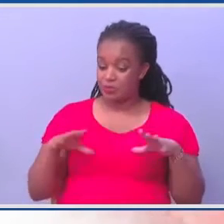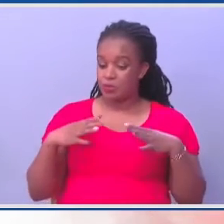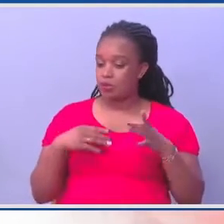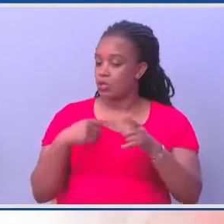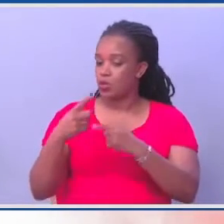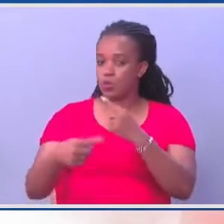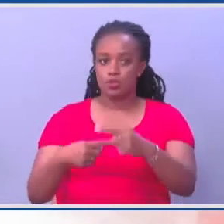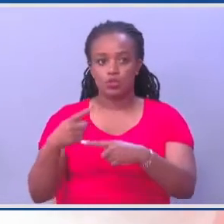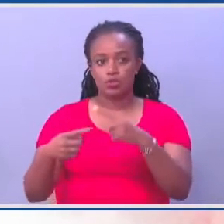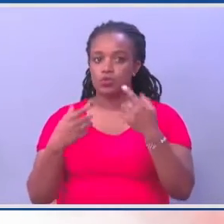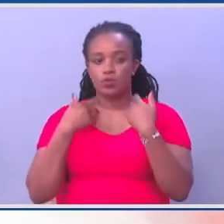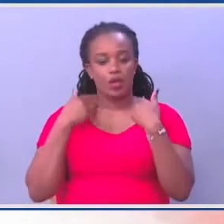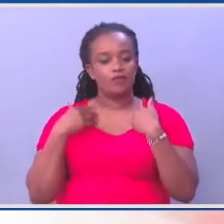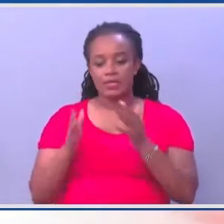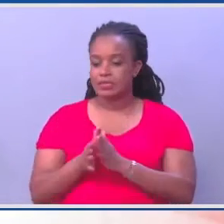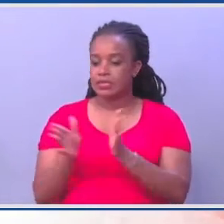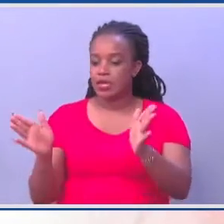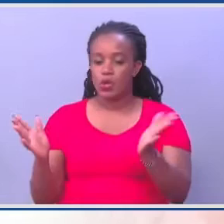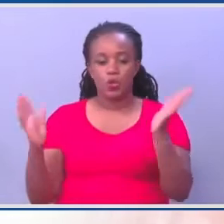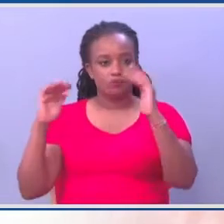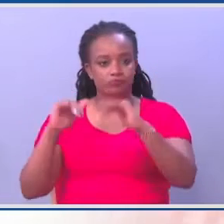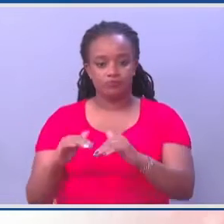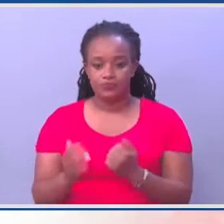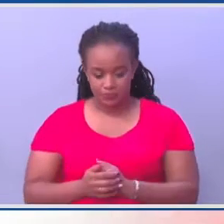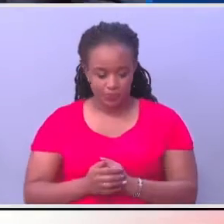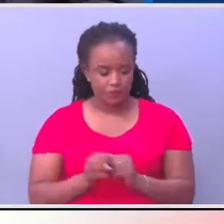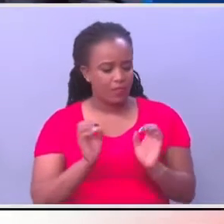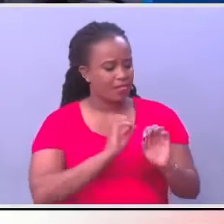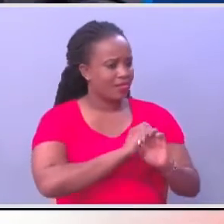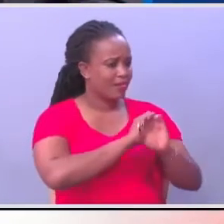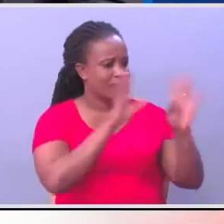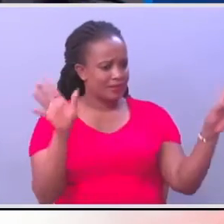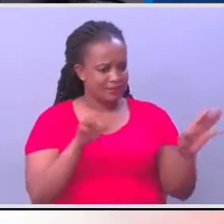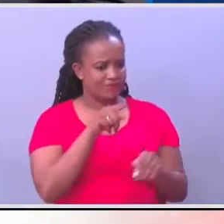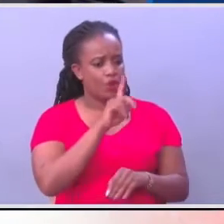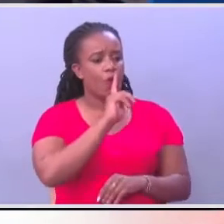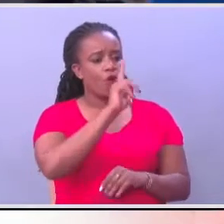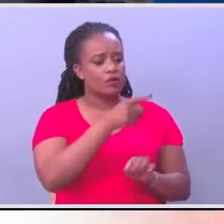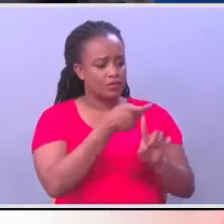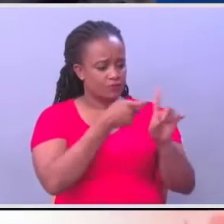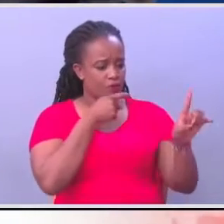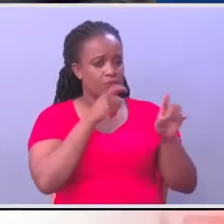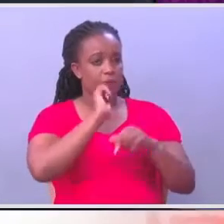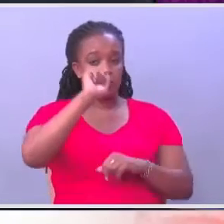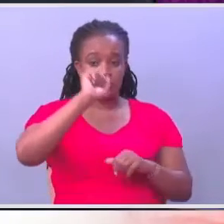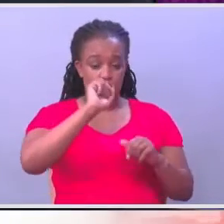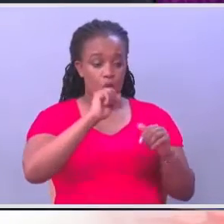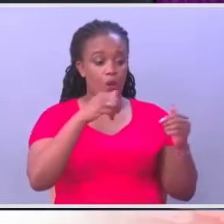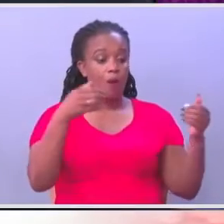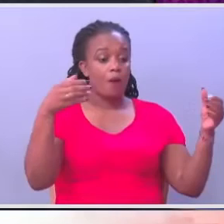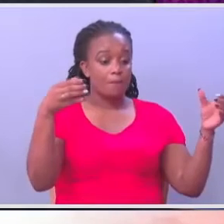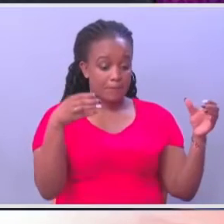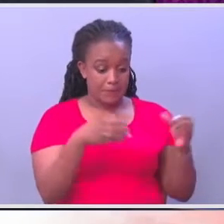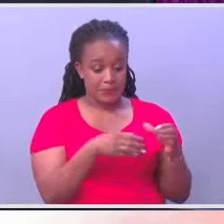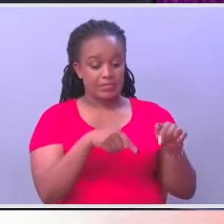a general gathering. And just for purposes of clarity, that order is by the political parties' dispute